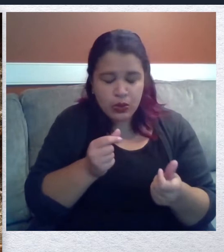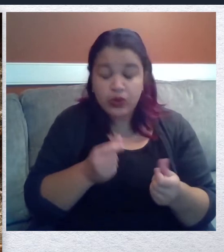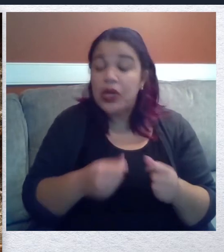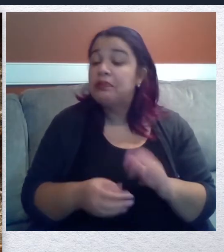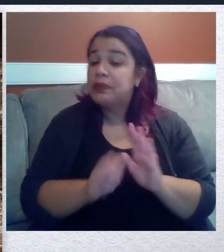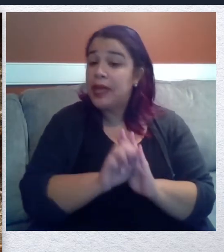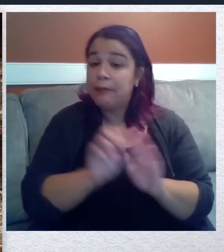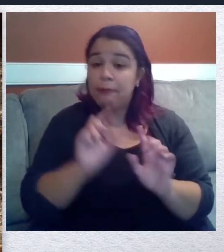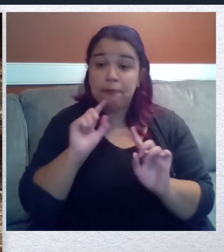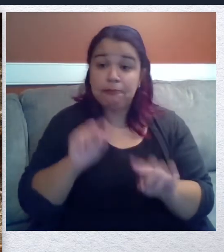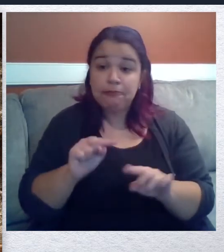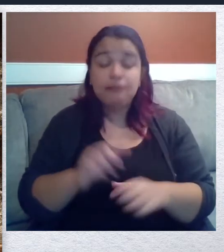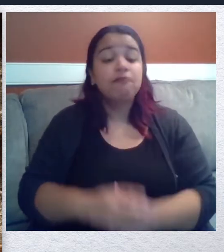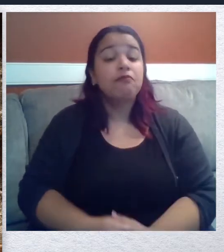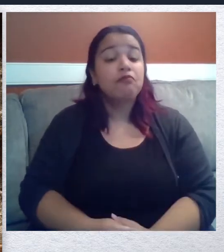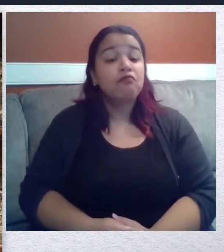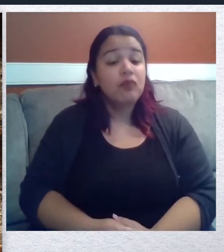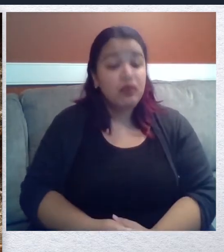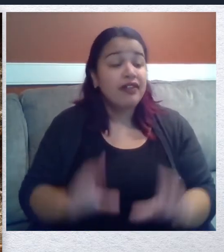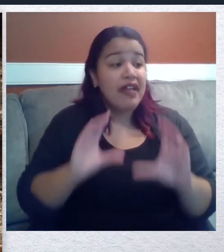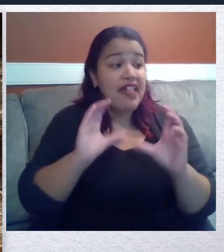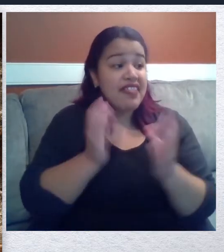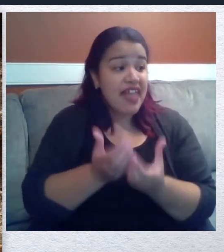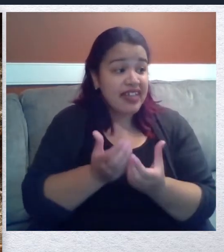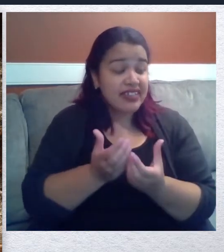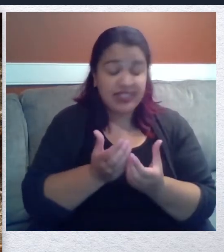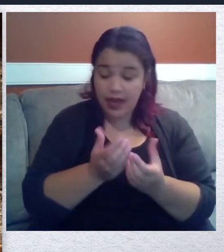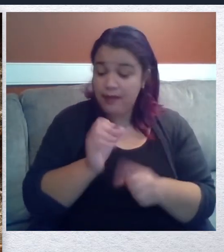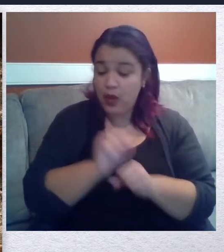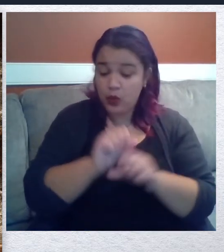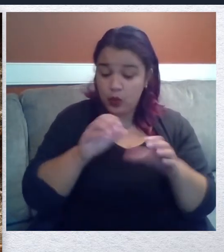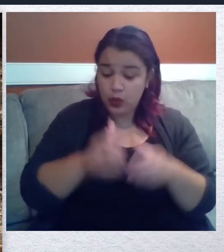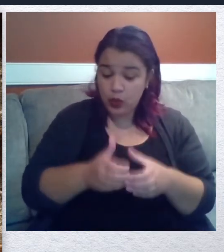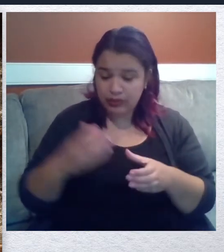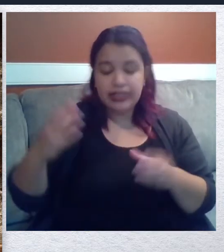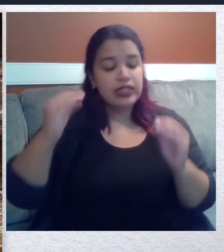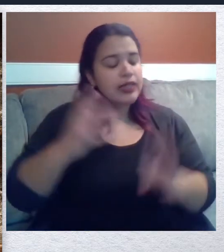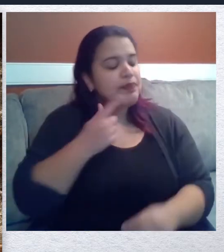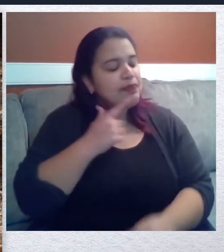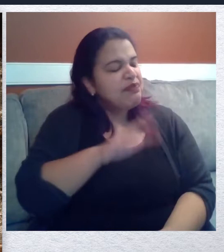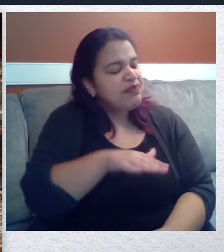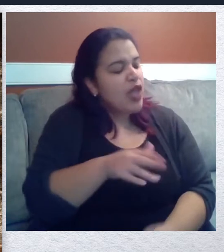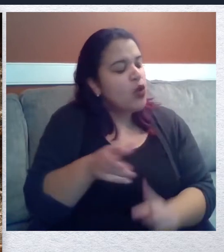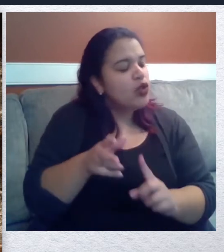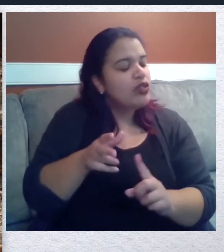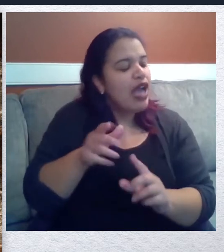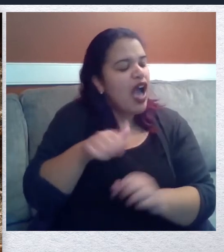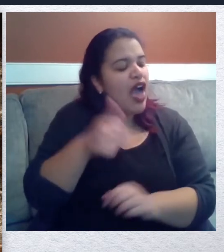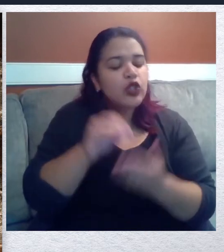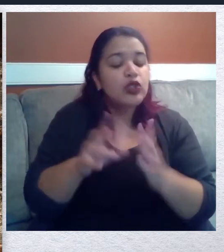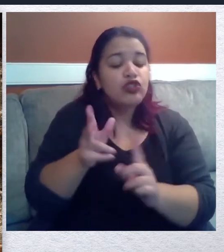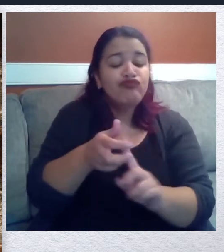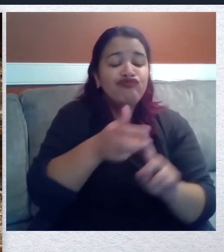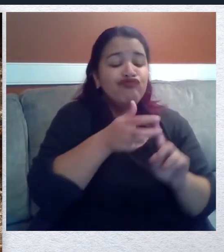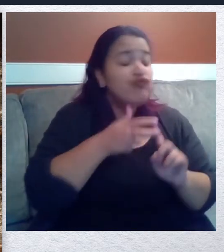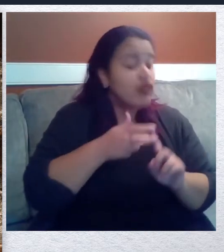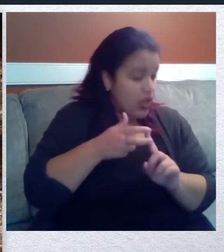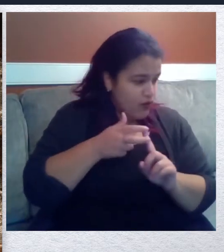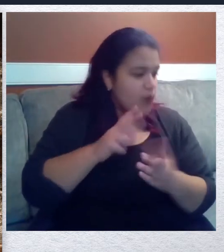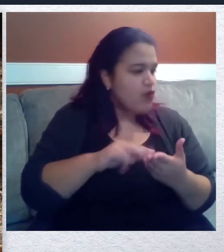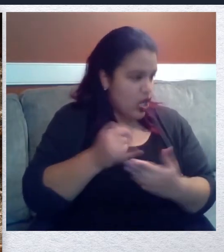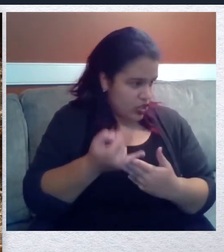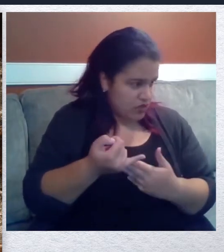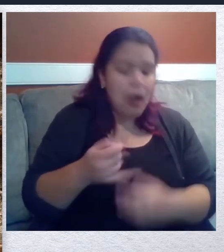classes, my work group was asked to recruit other students for a research project. We decided to host an event to explain